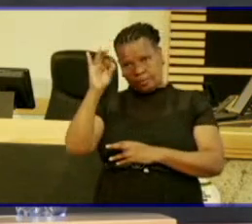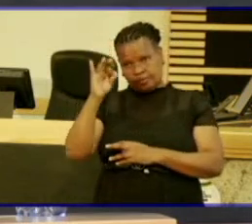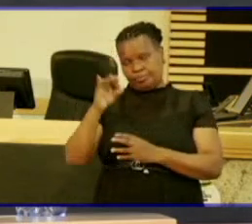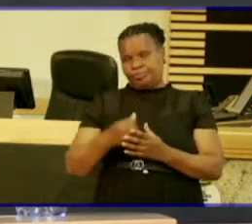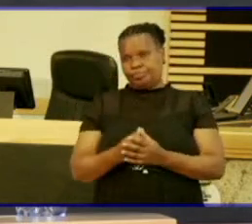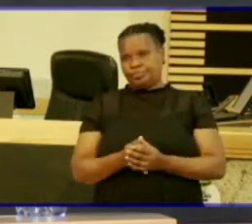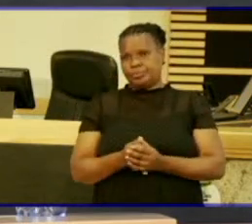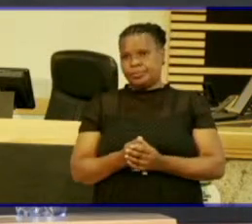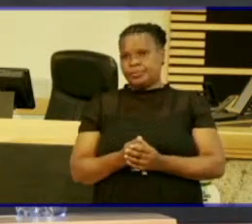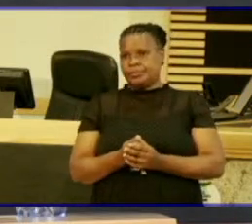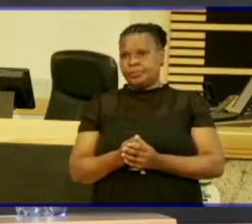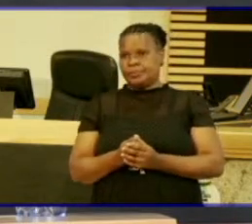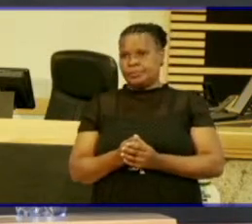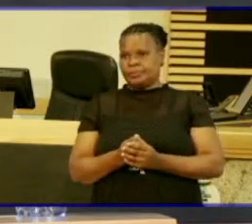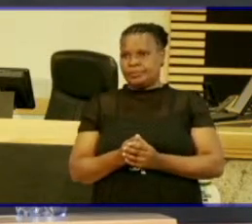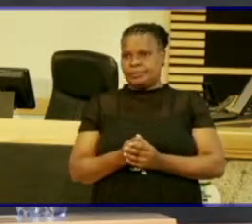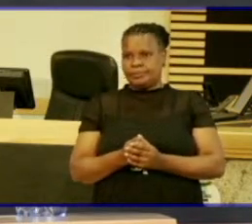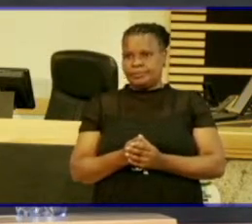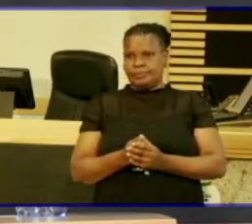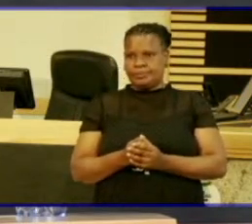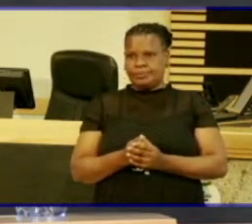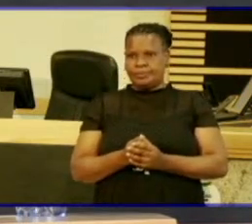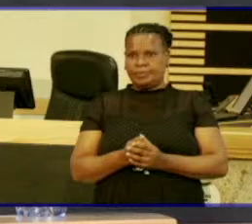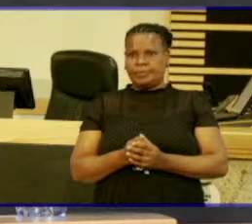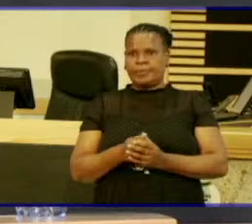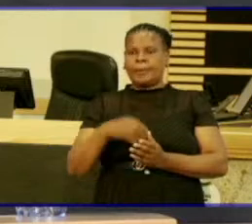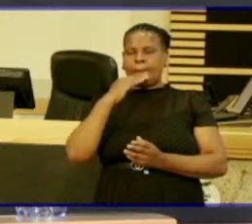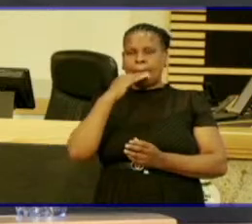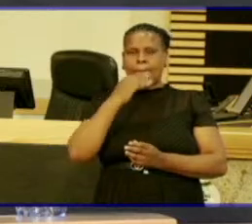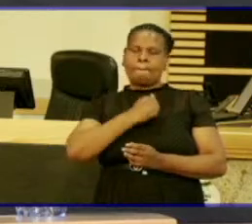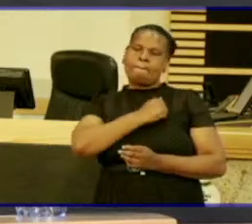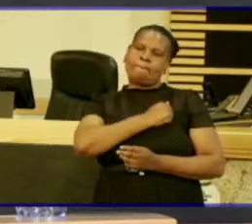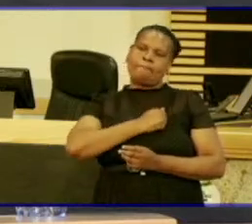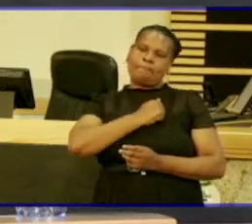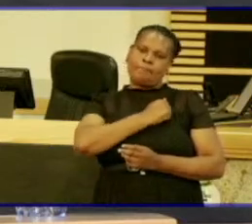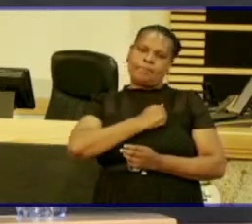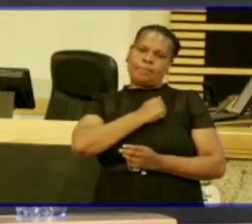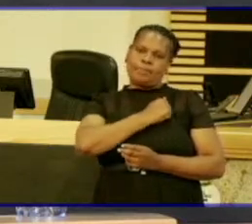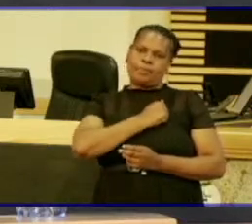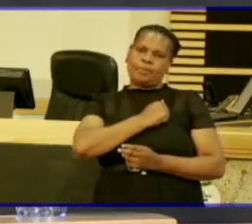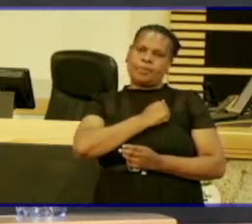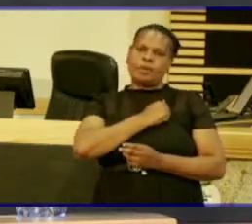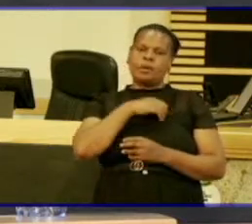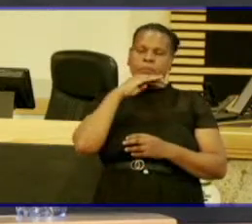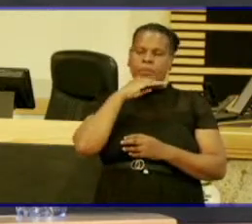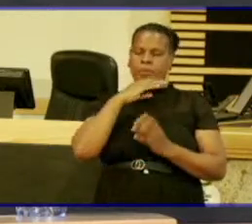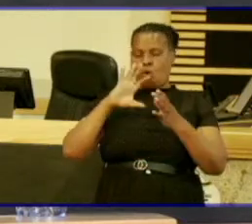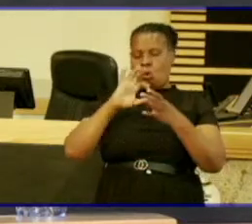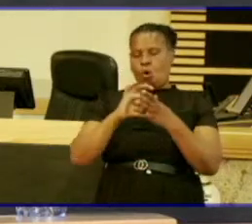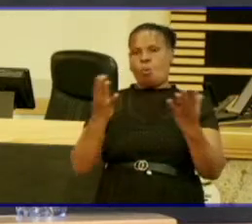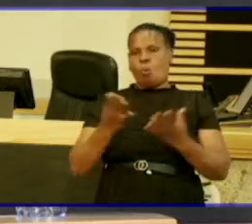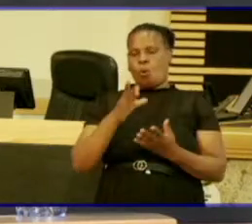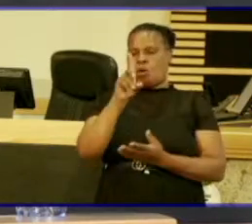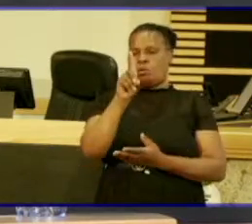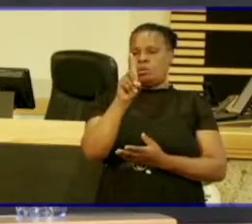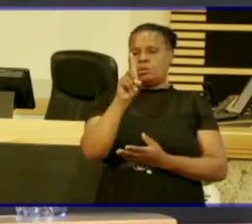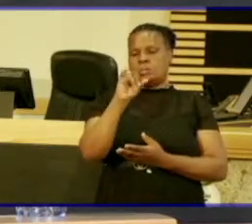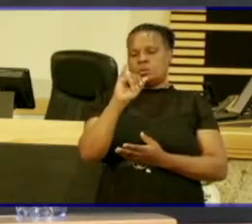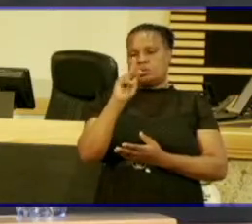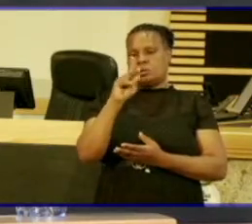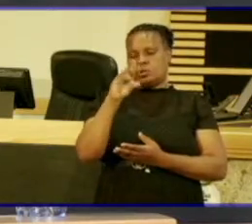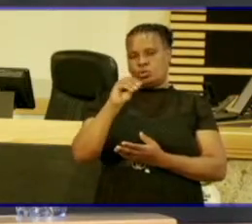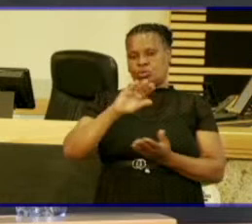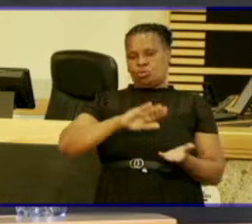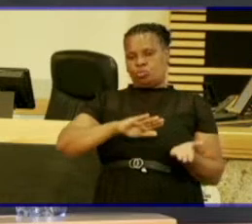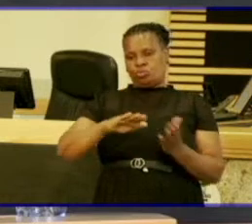Province, ndithanda ukudlulisa amazwi ovelwano kwikhaya lakwa Diko emveni kokushiywa kwalo ngunyana